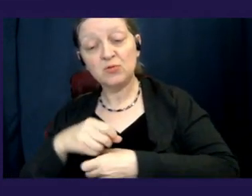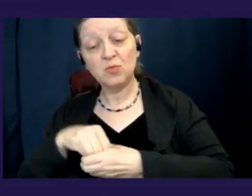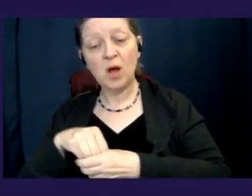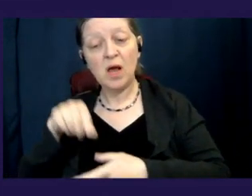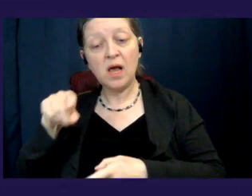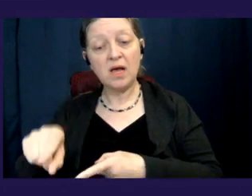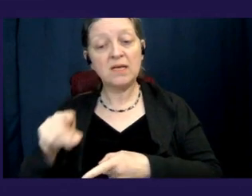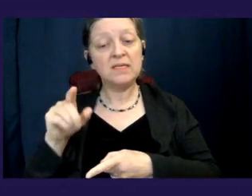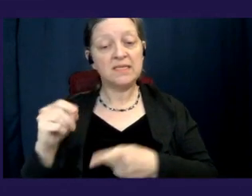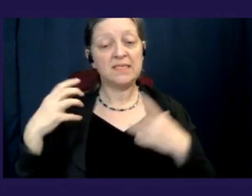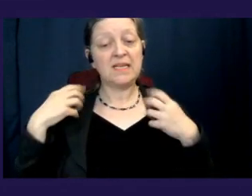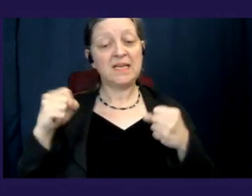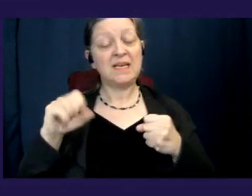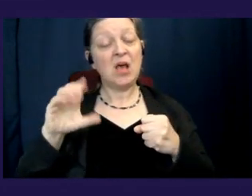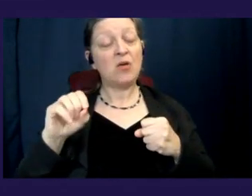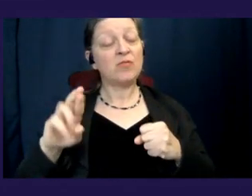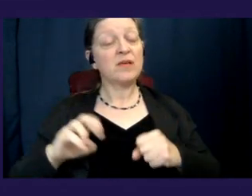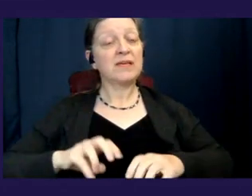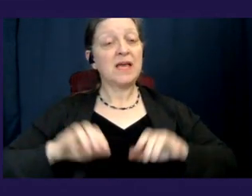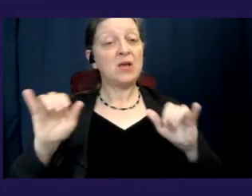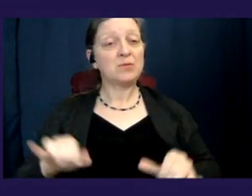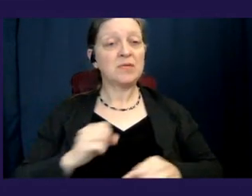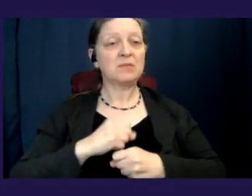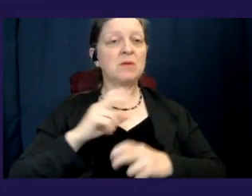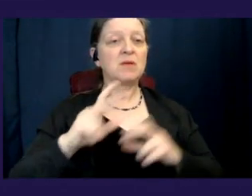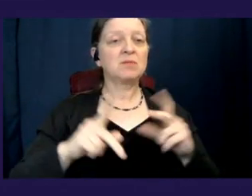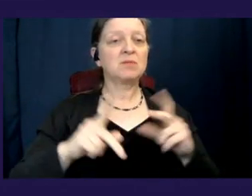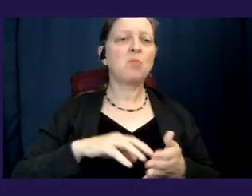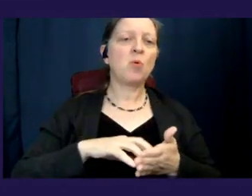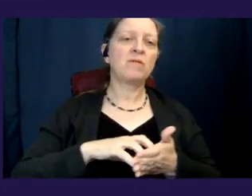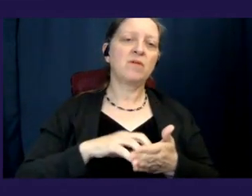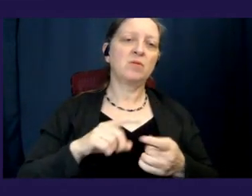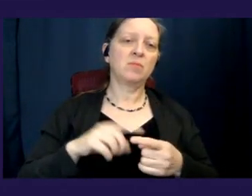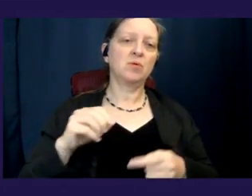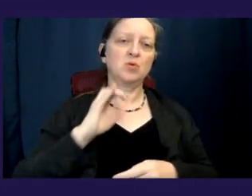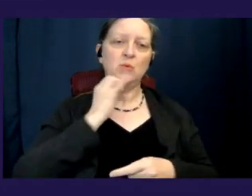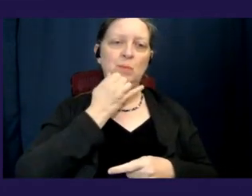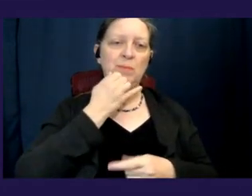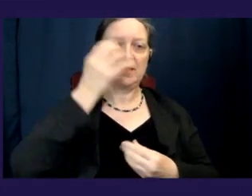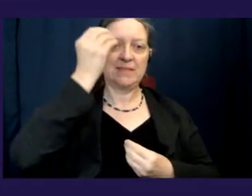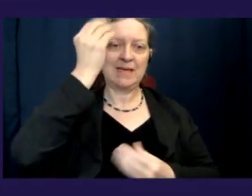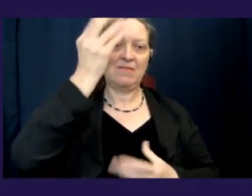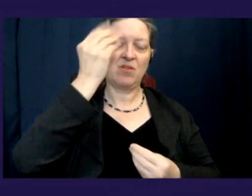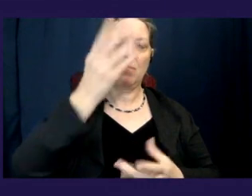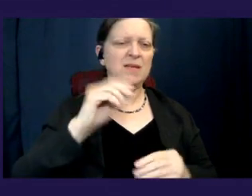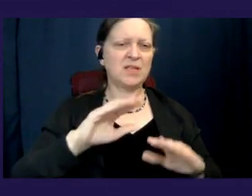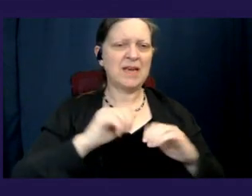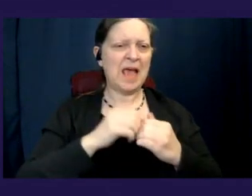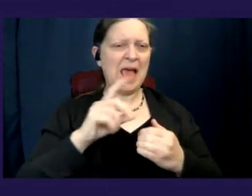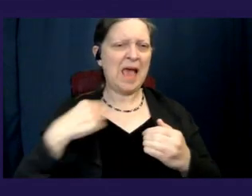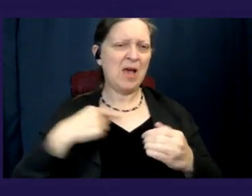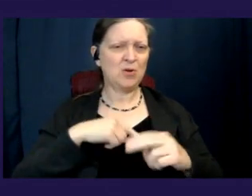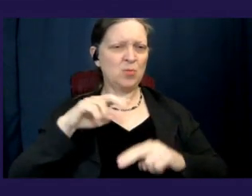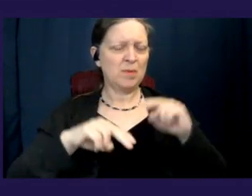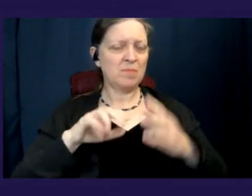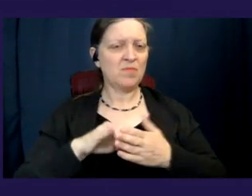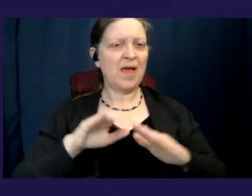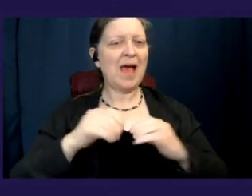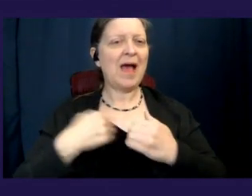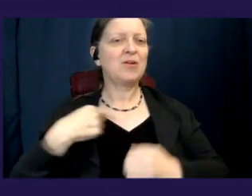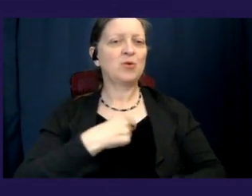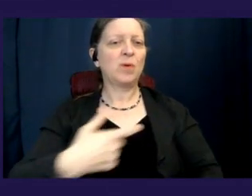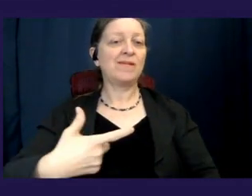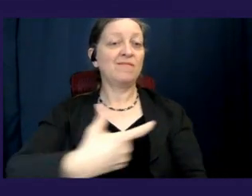vaccines that we can use? And how do we build that chronic health framework or that chronic information framework so that people are more